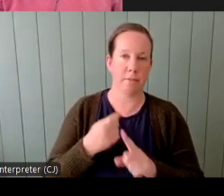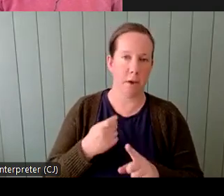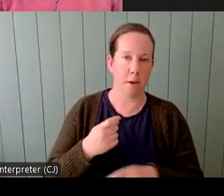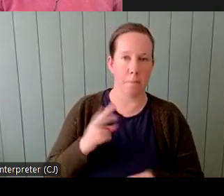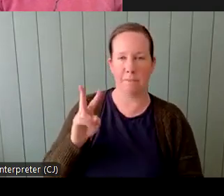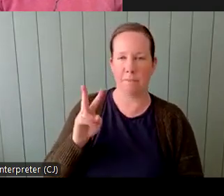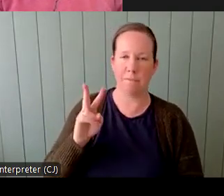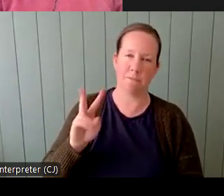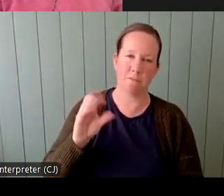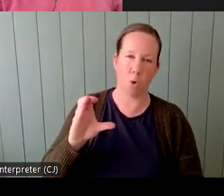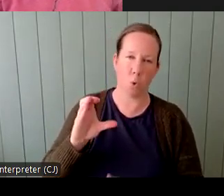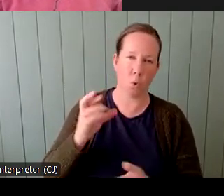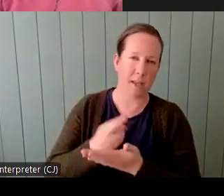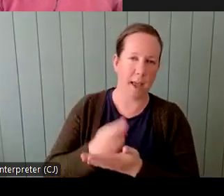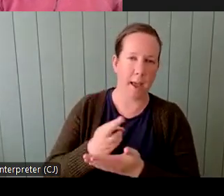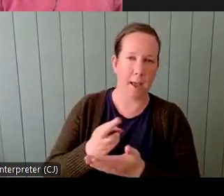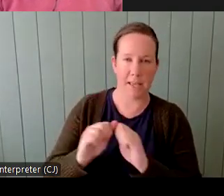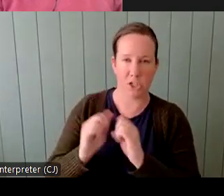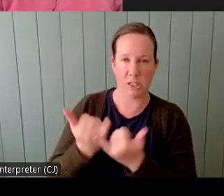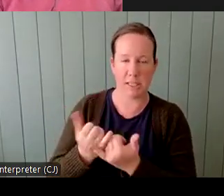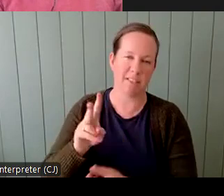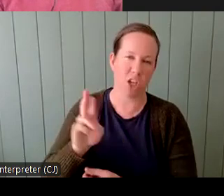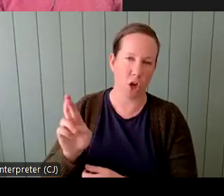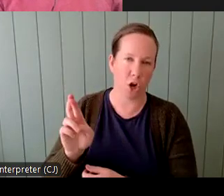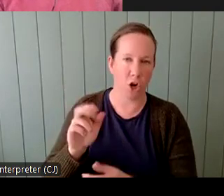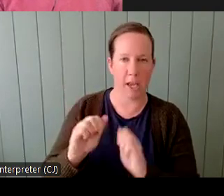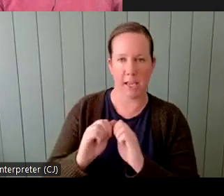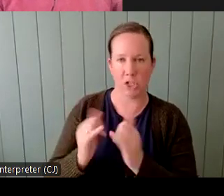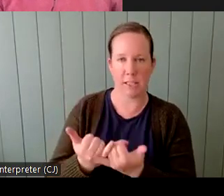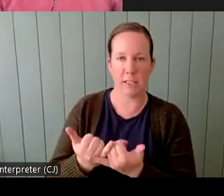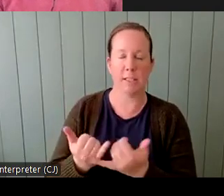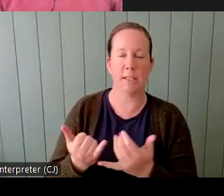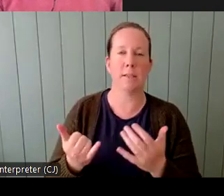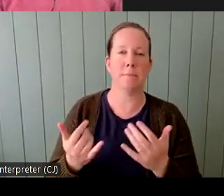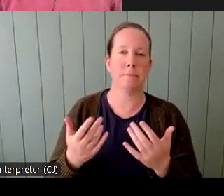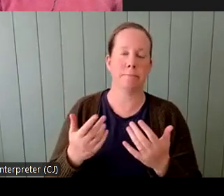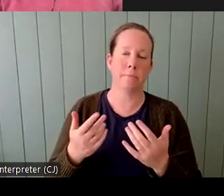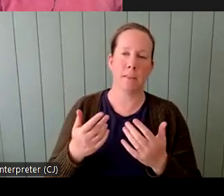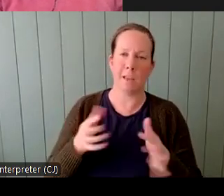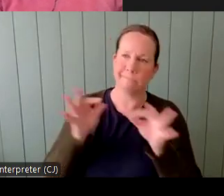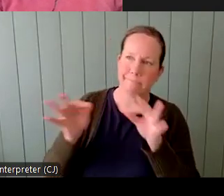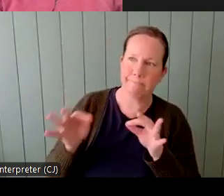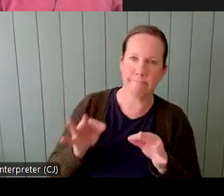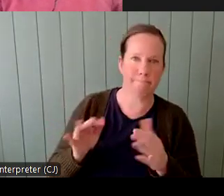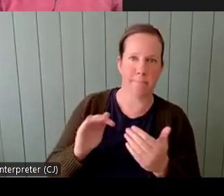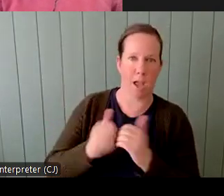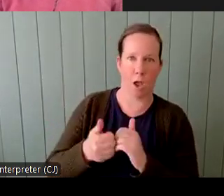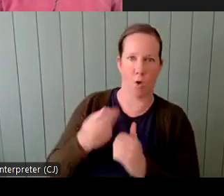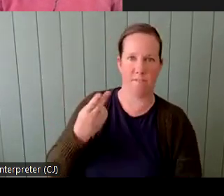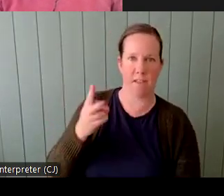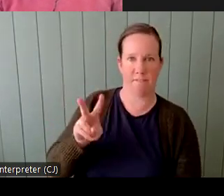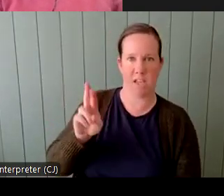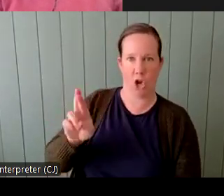vocational rehabilitation agencies who talked about the type of assistance that VR